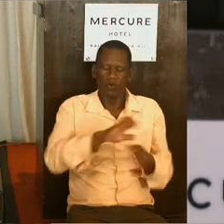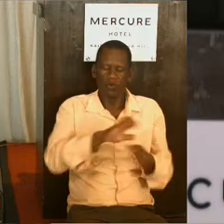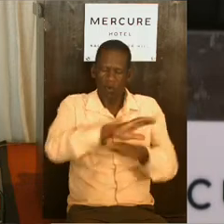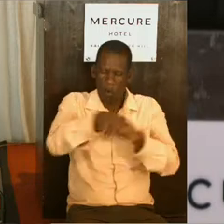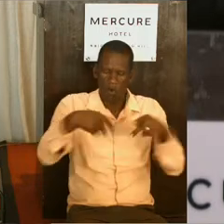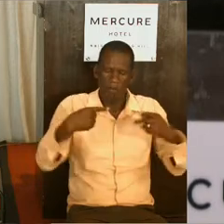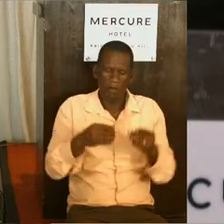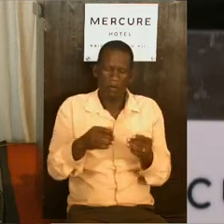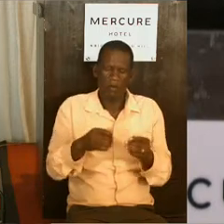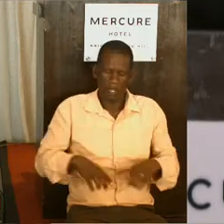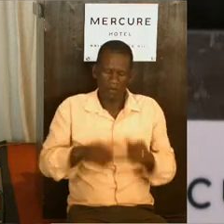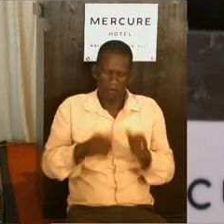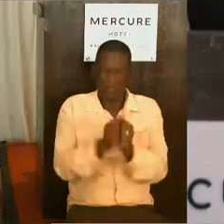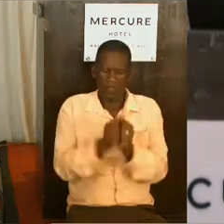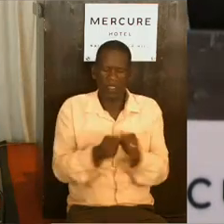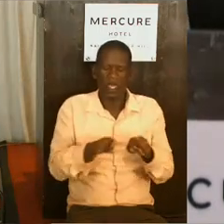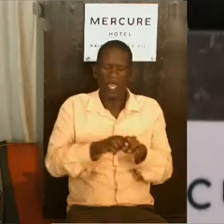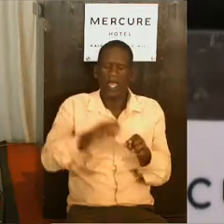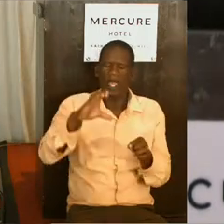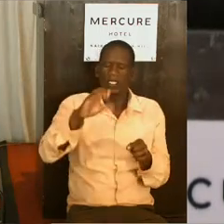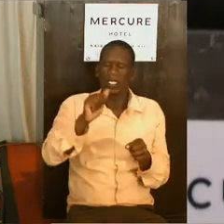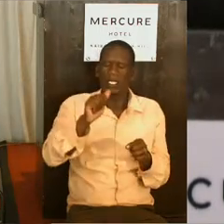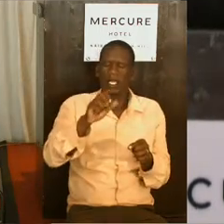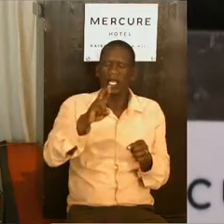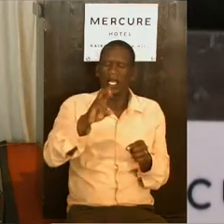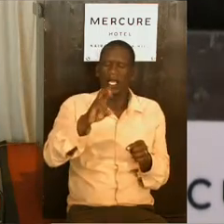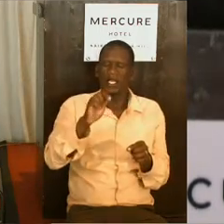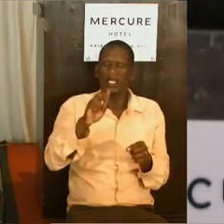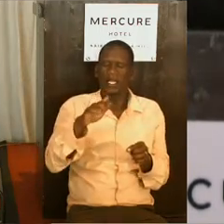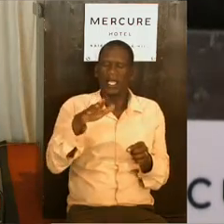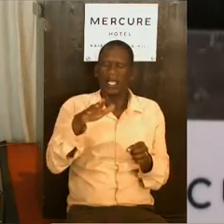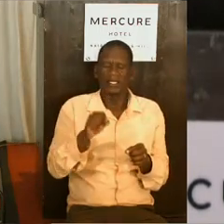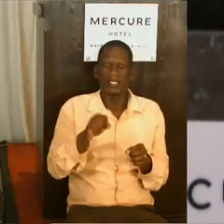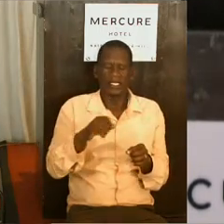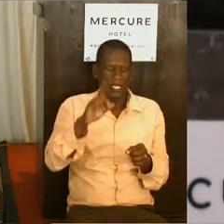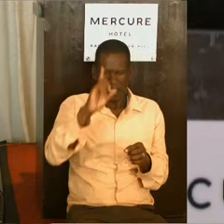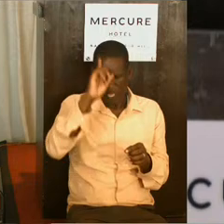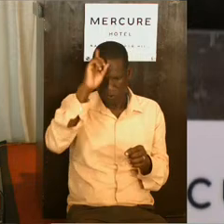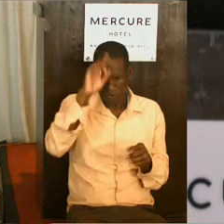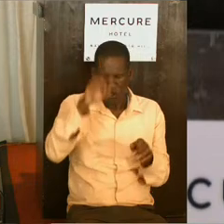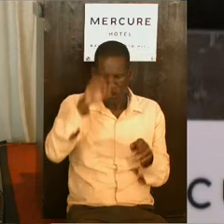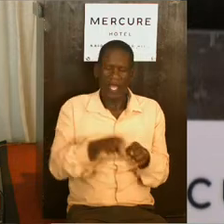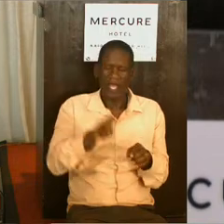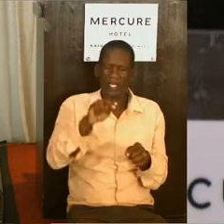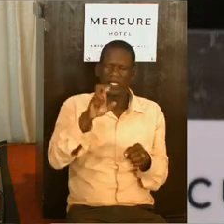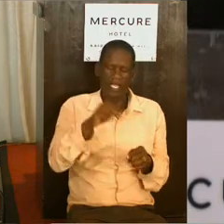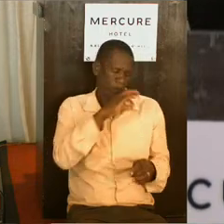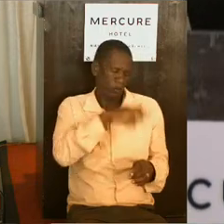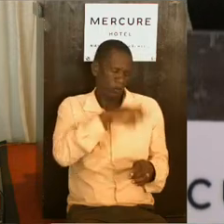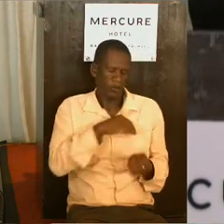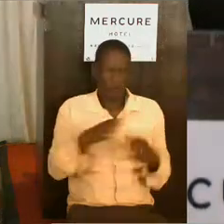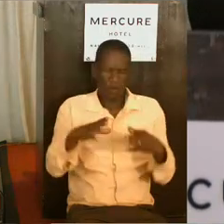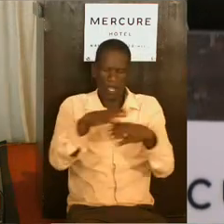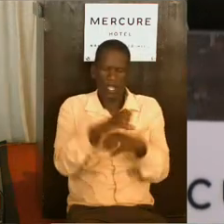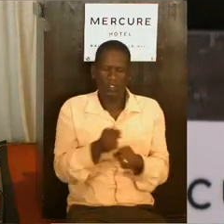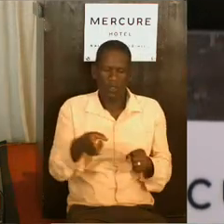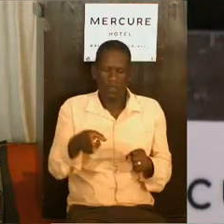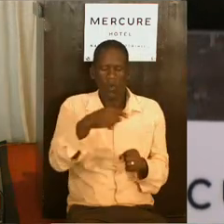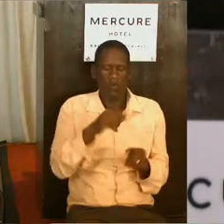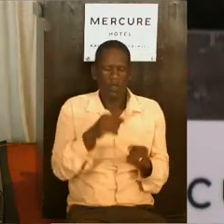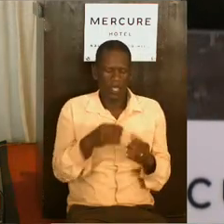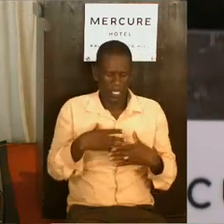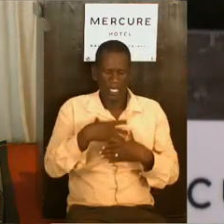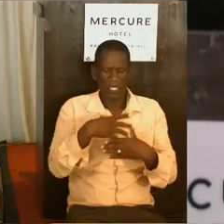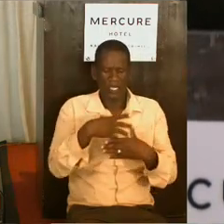us as Caritas in yahururu being nonprofit organization Association we are inspired